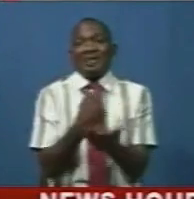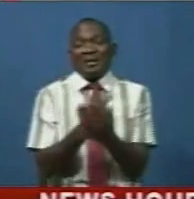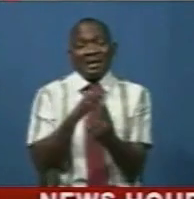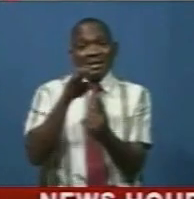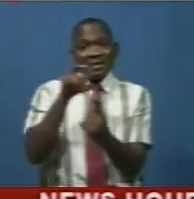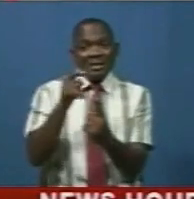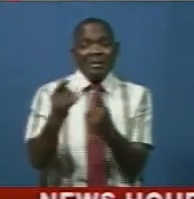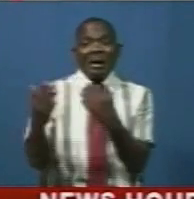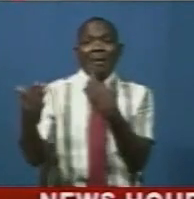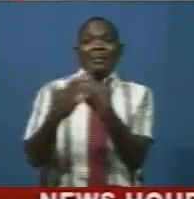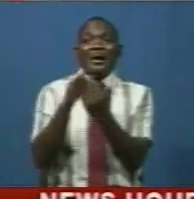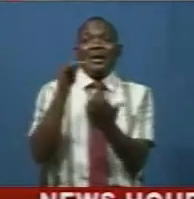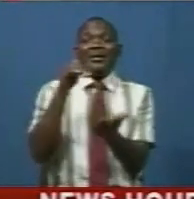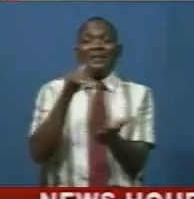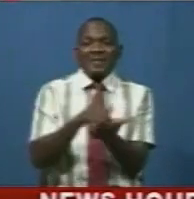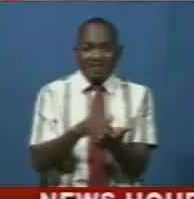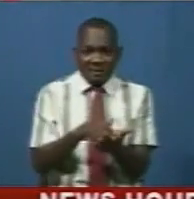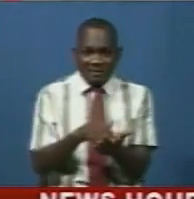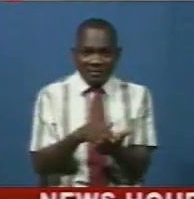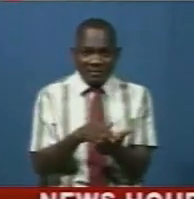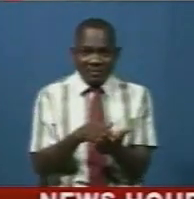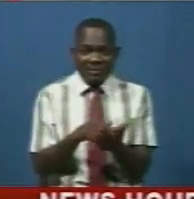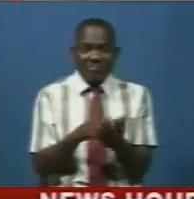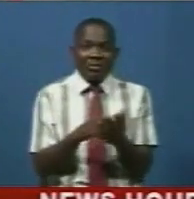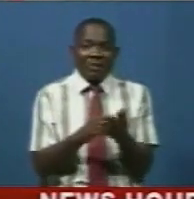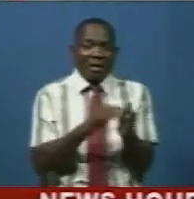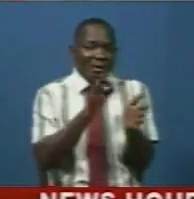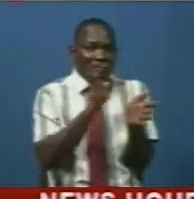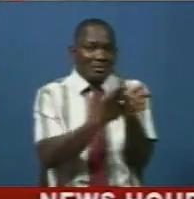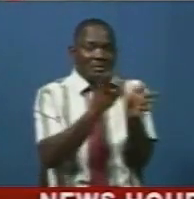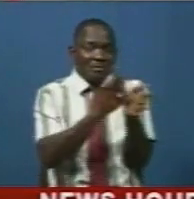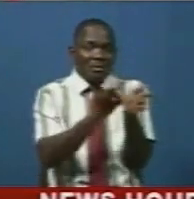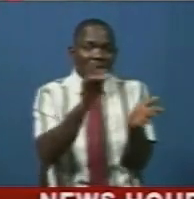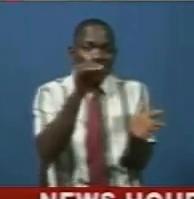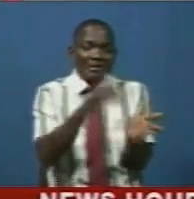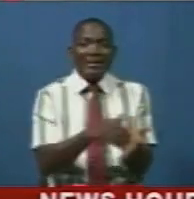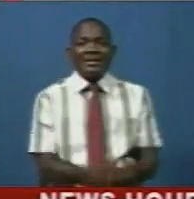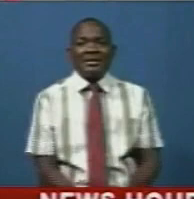had to go back to recalculate